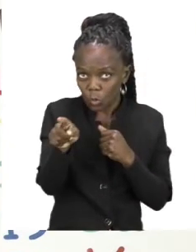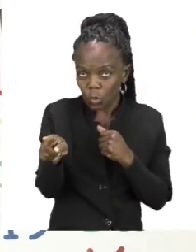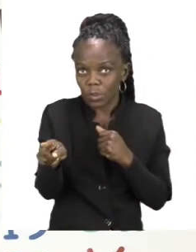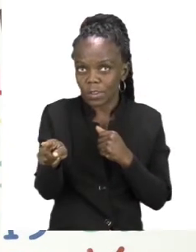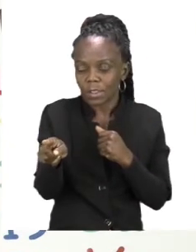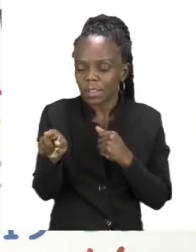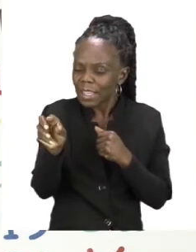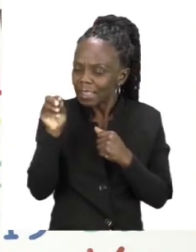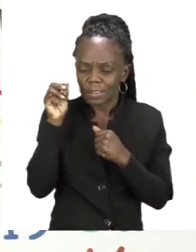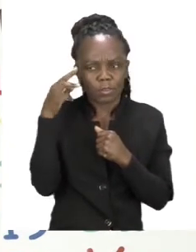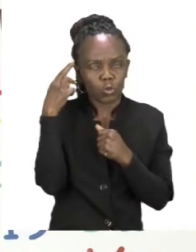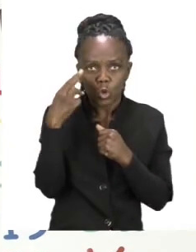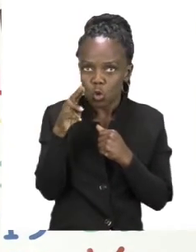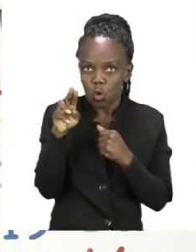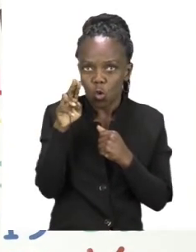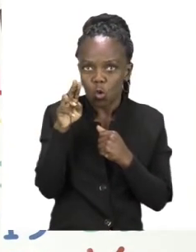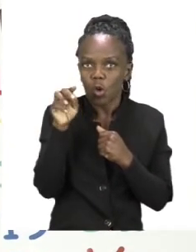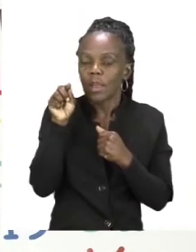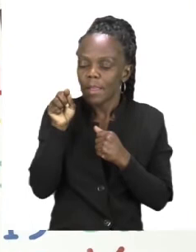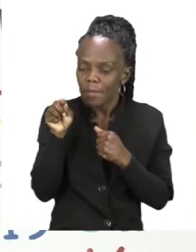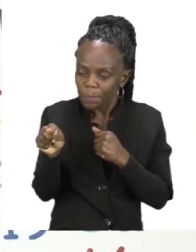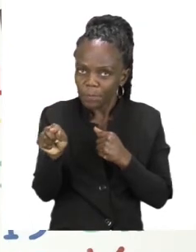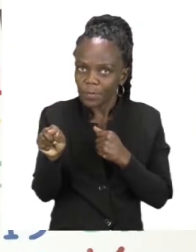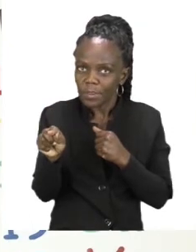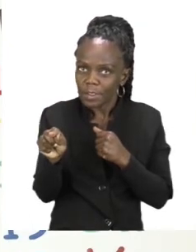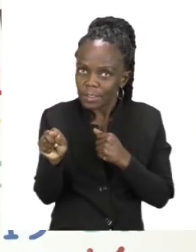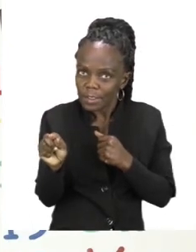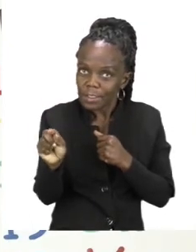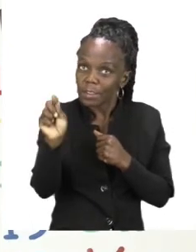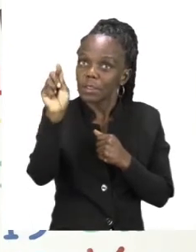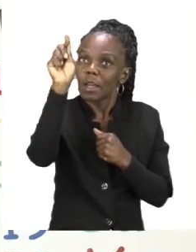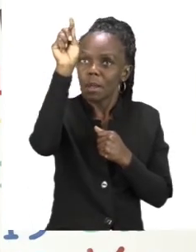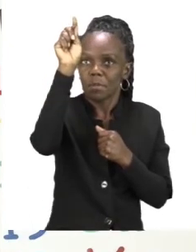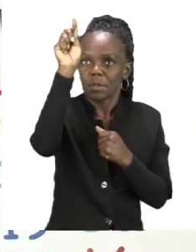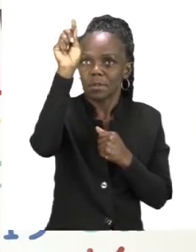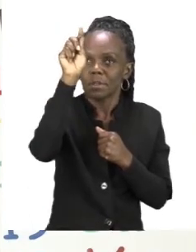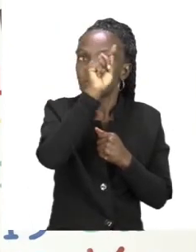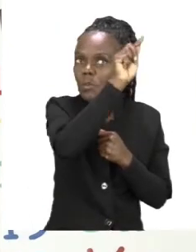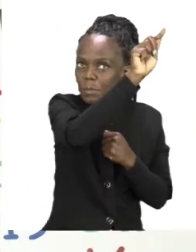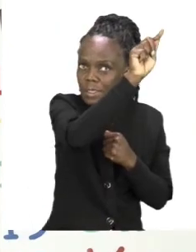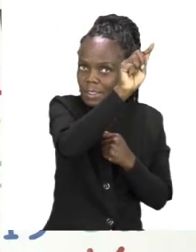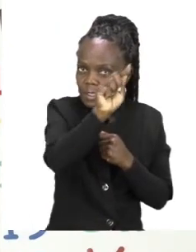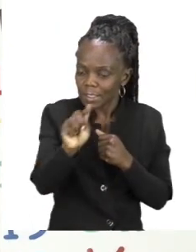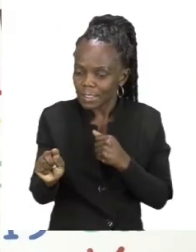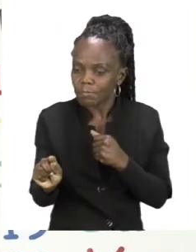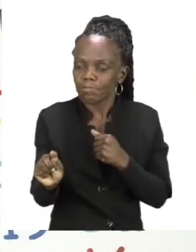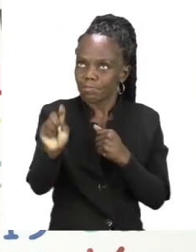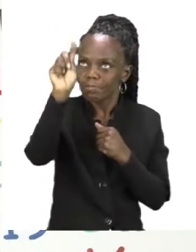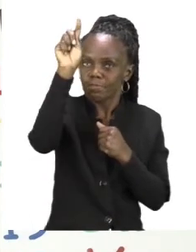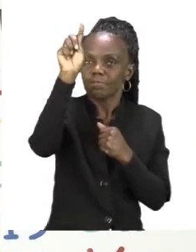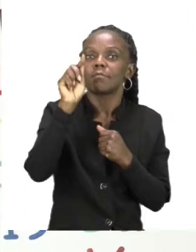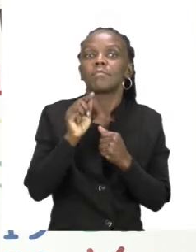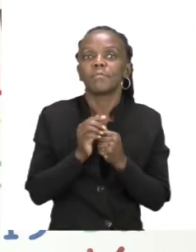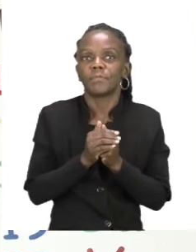Across. Very good. And up. That is the capital